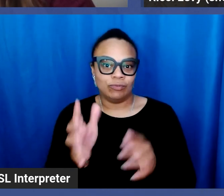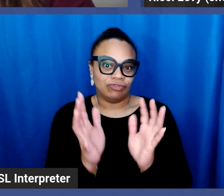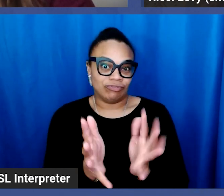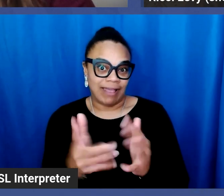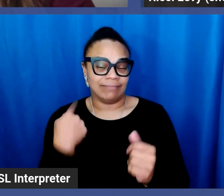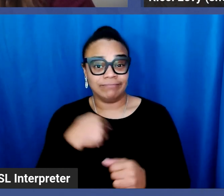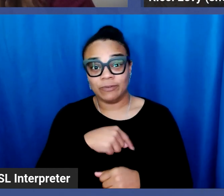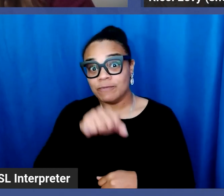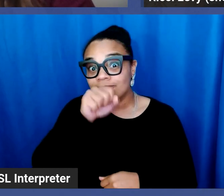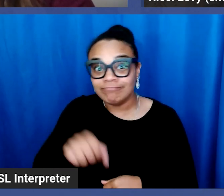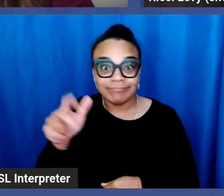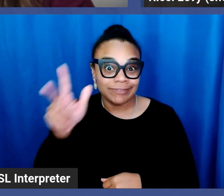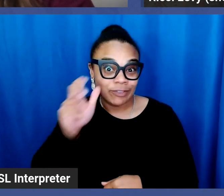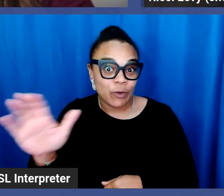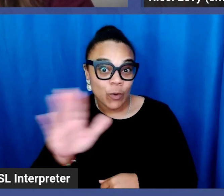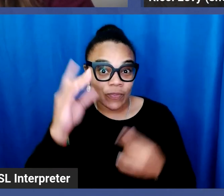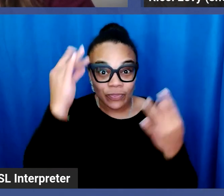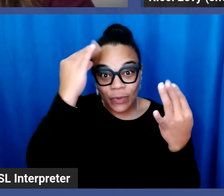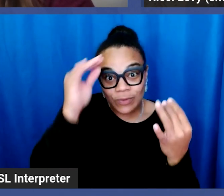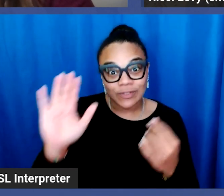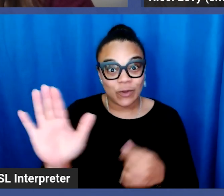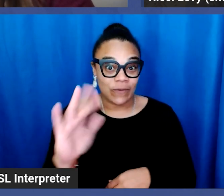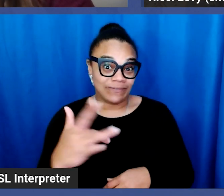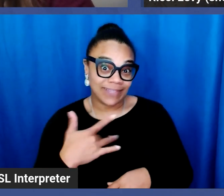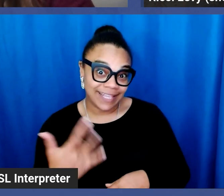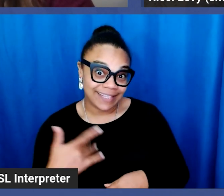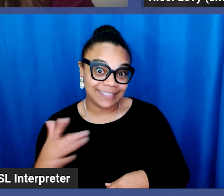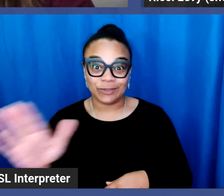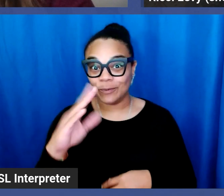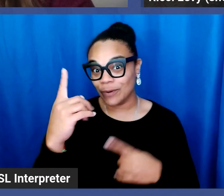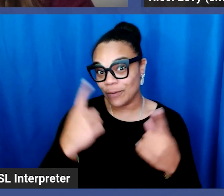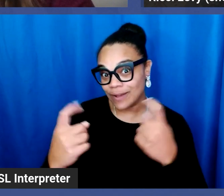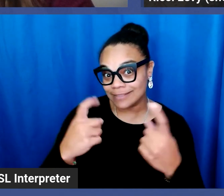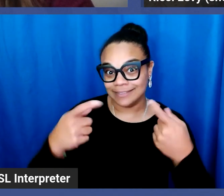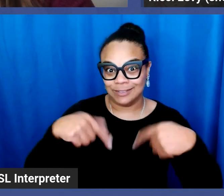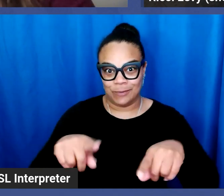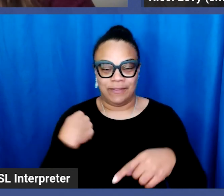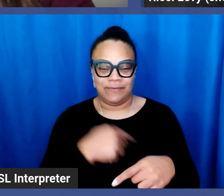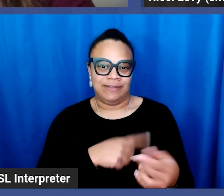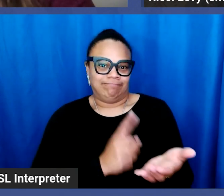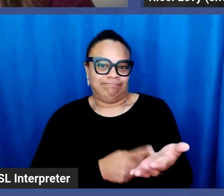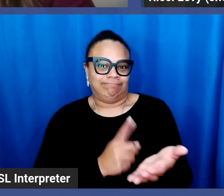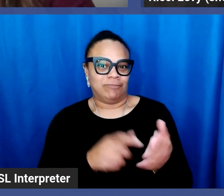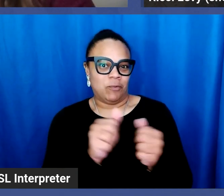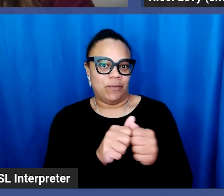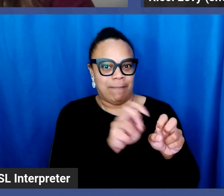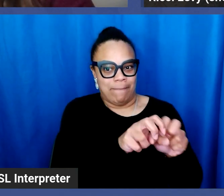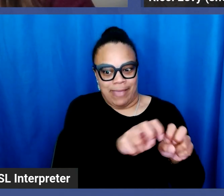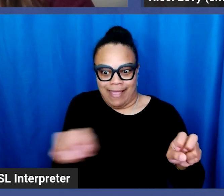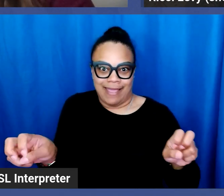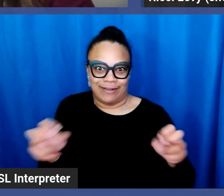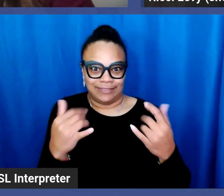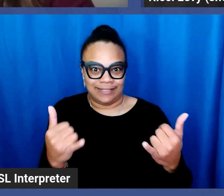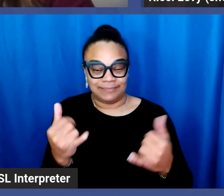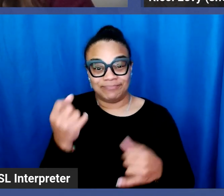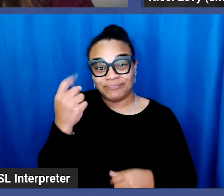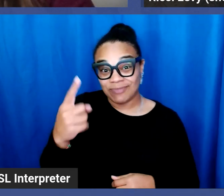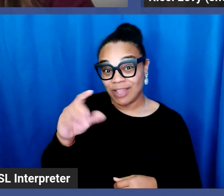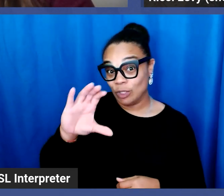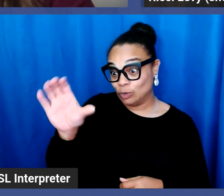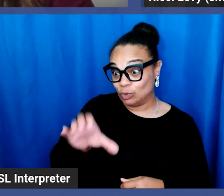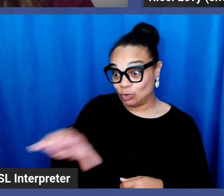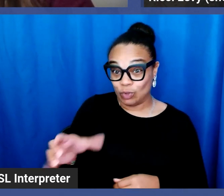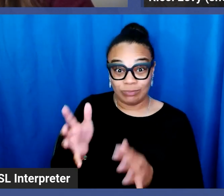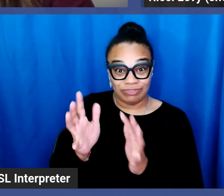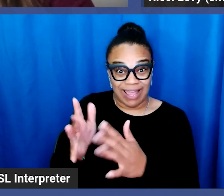your thoughts and feelings or questions as we get into it with our panelists today. That Zoom chat is usually pretty active during